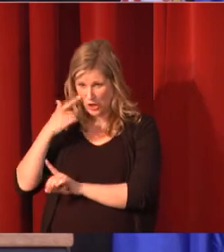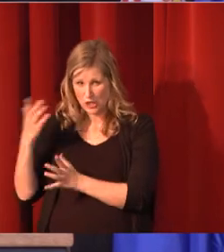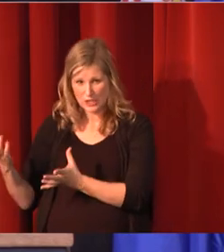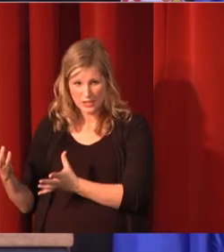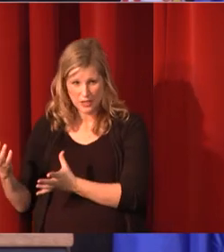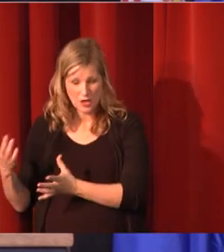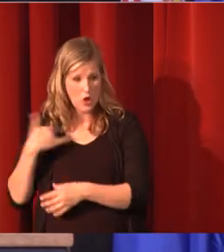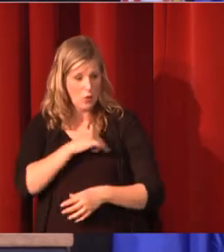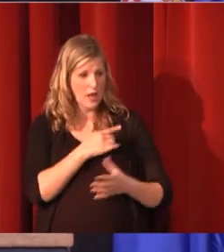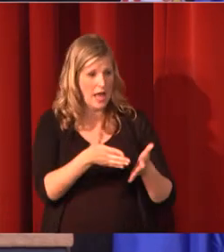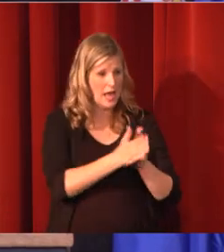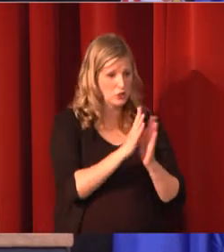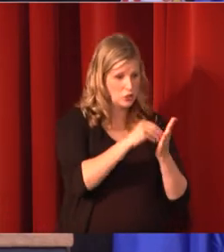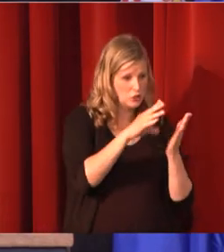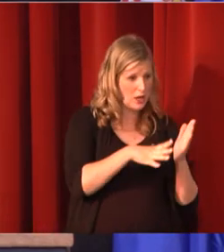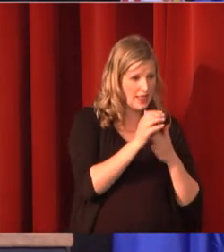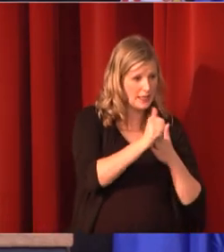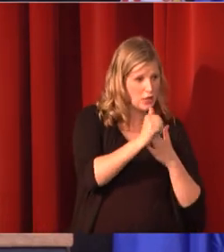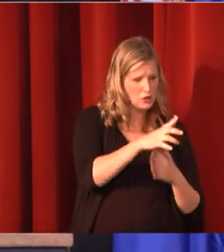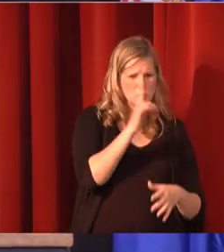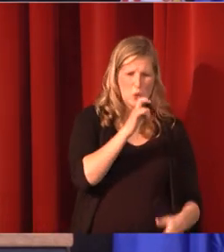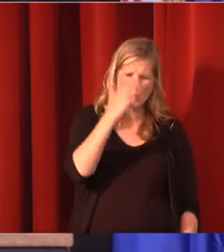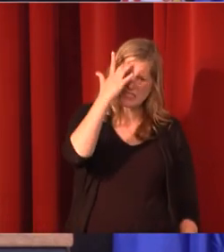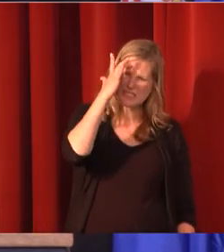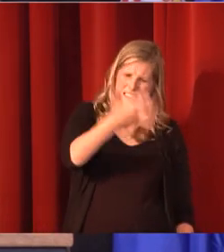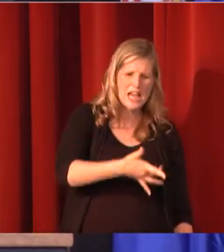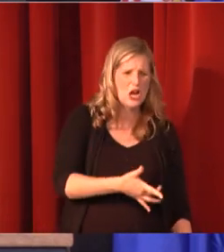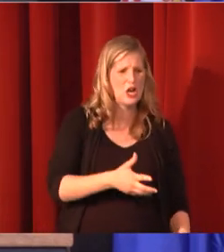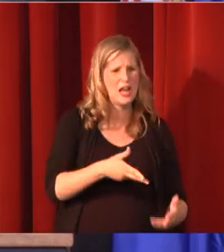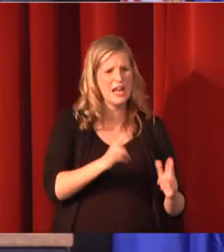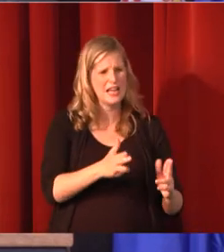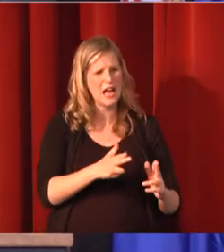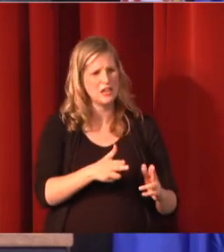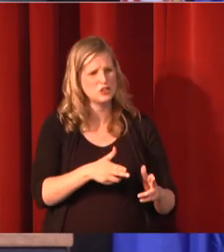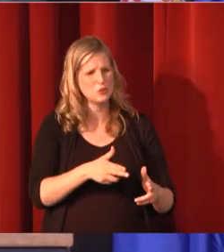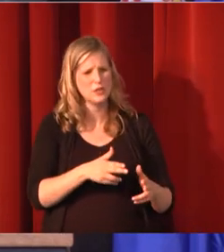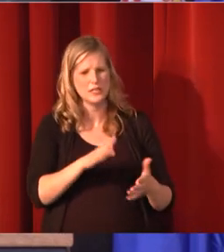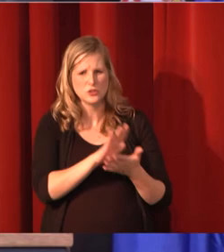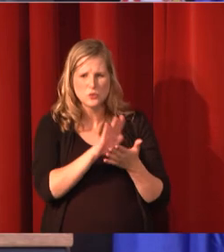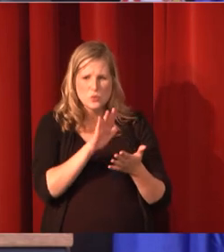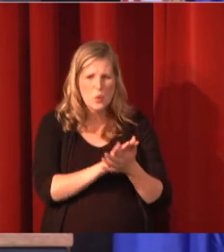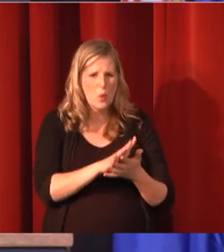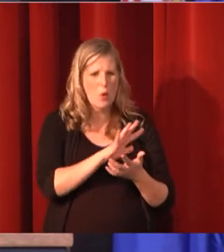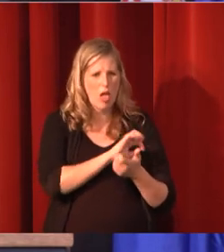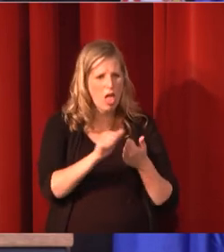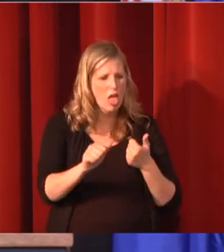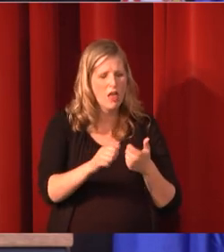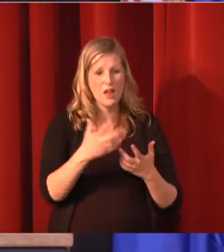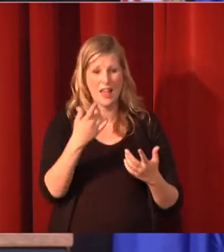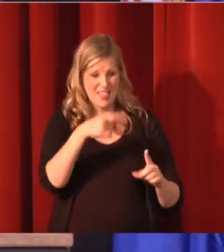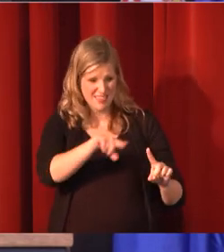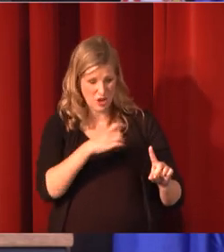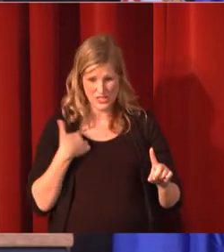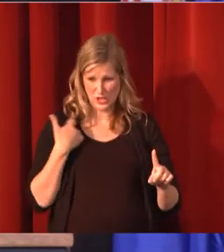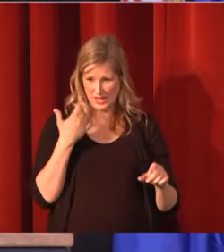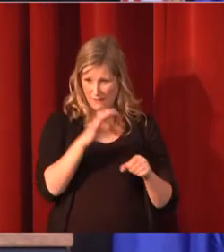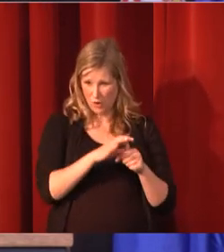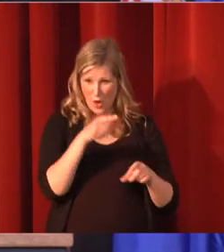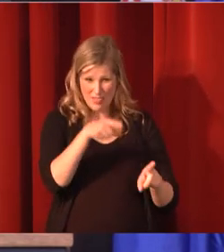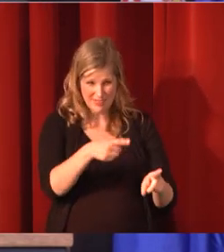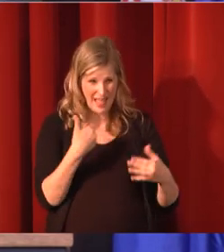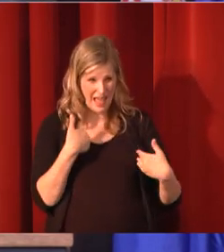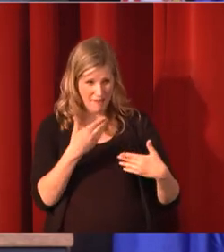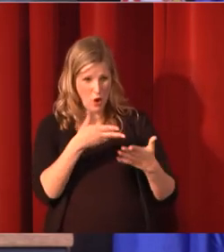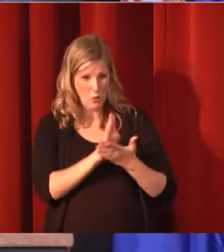ask our student leaders who are tired of gun violence and school shootings they're too young to vote but do they deserve a say are they